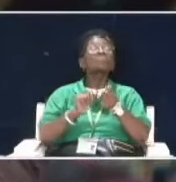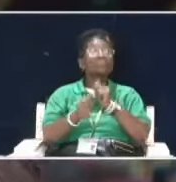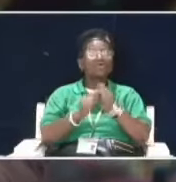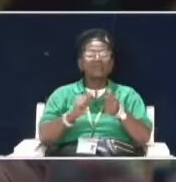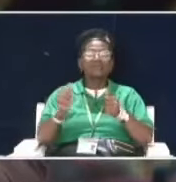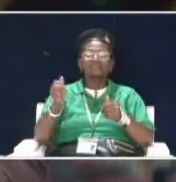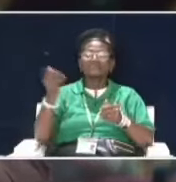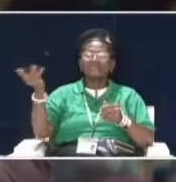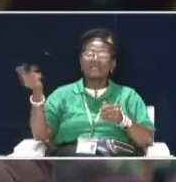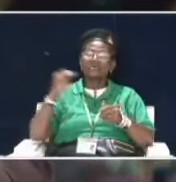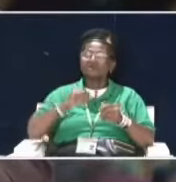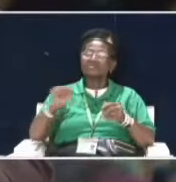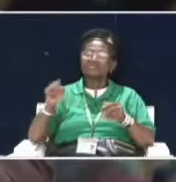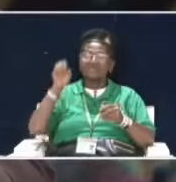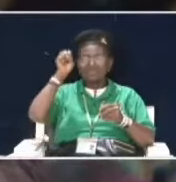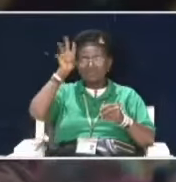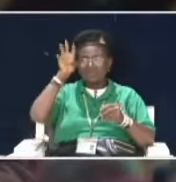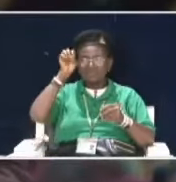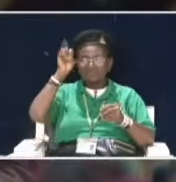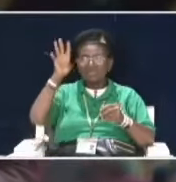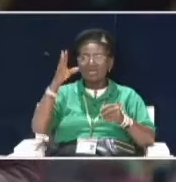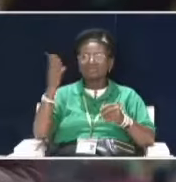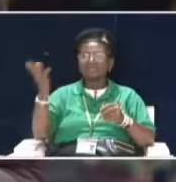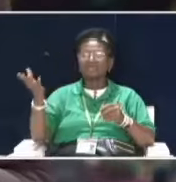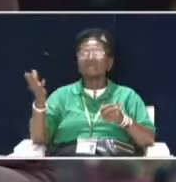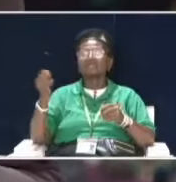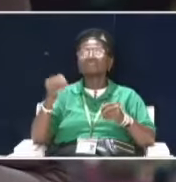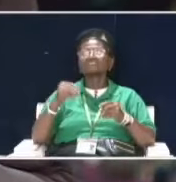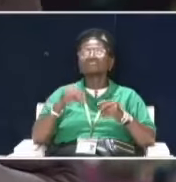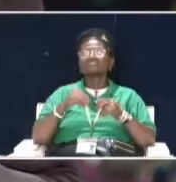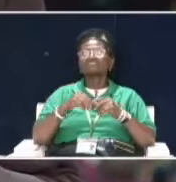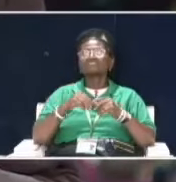was a sorcerer there